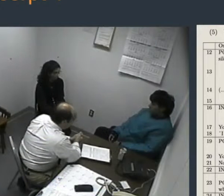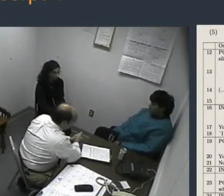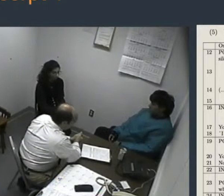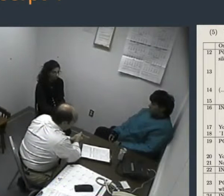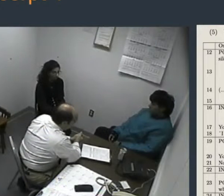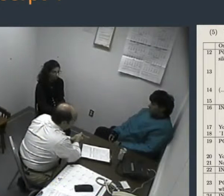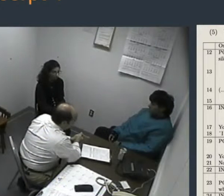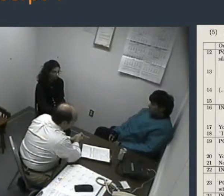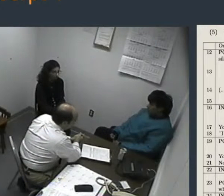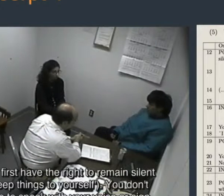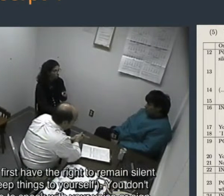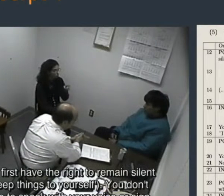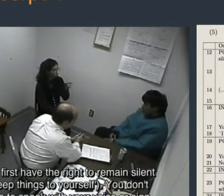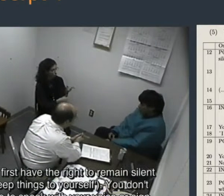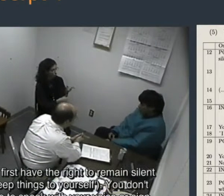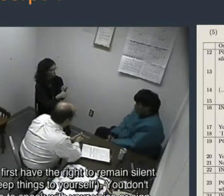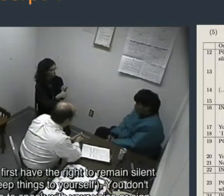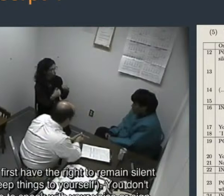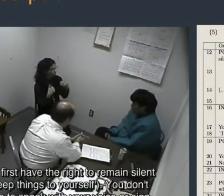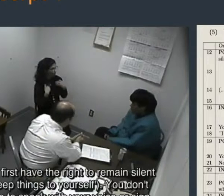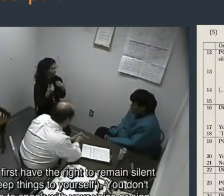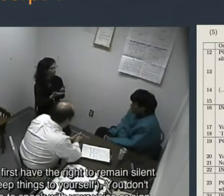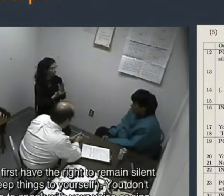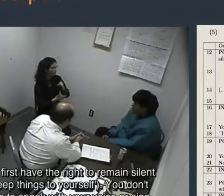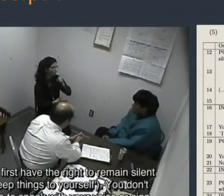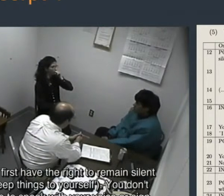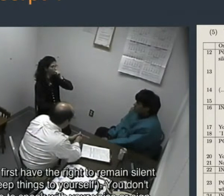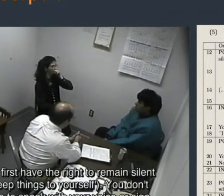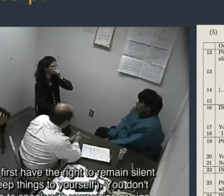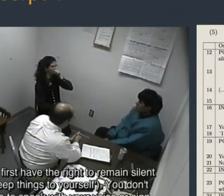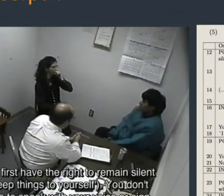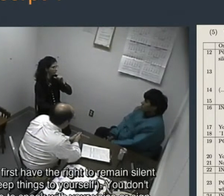Okay, you have the right to remain silent.